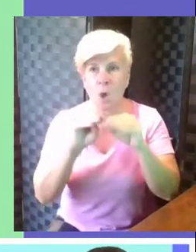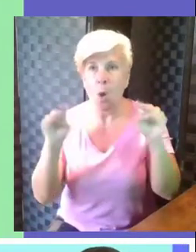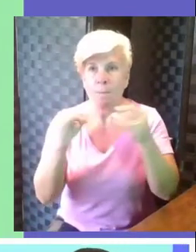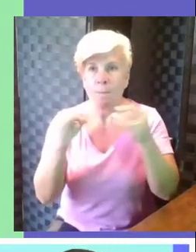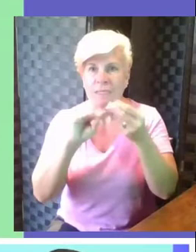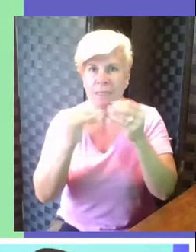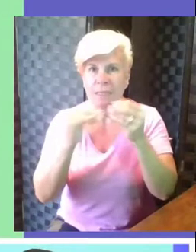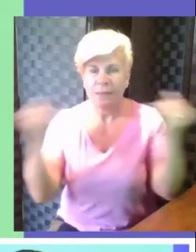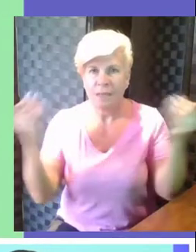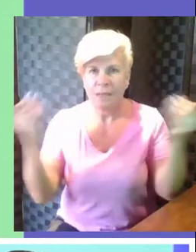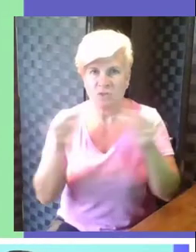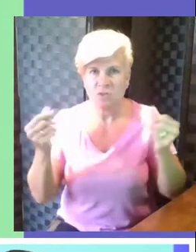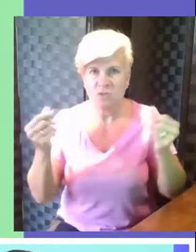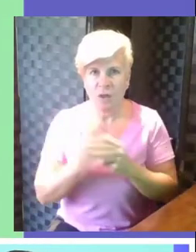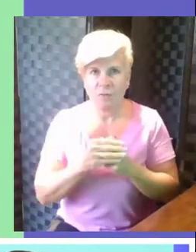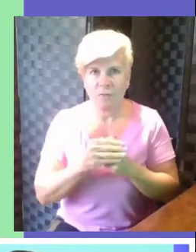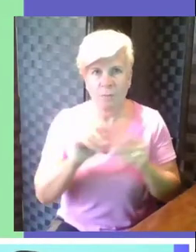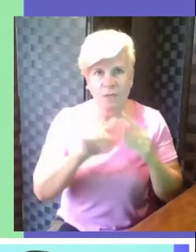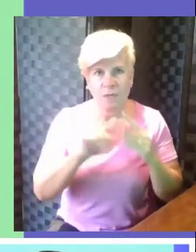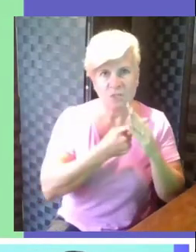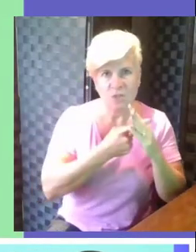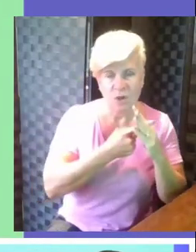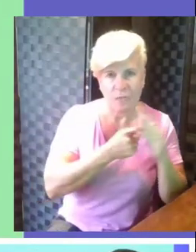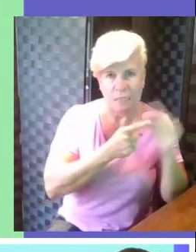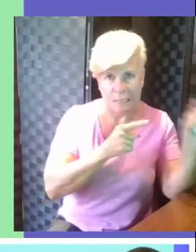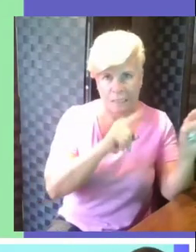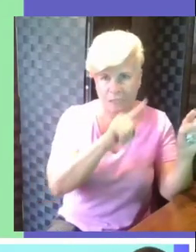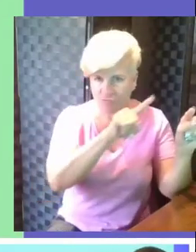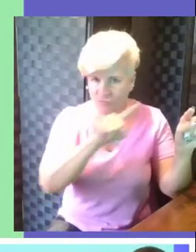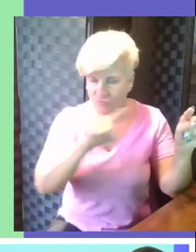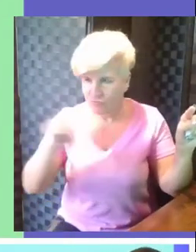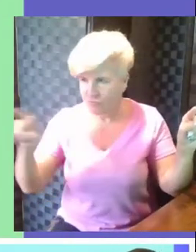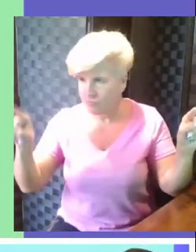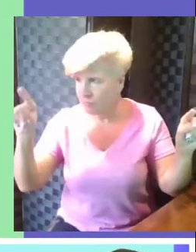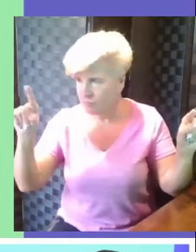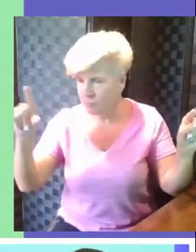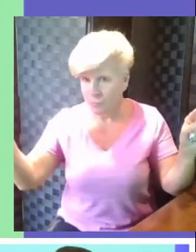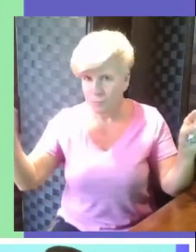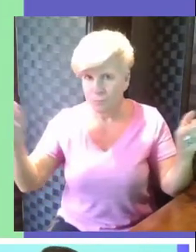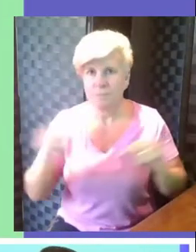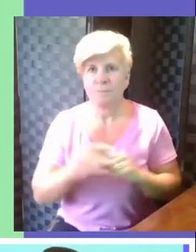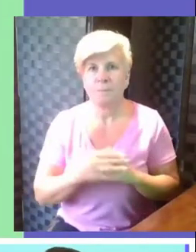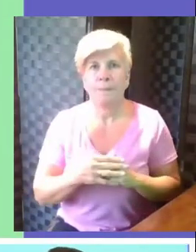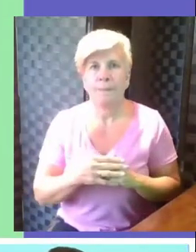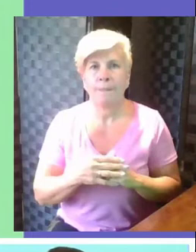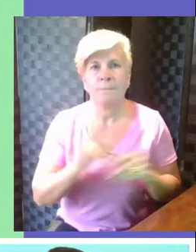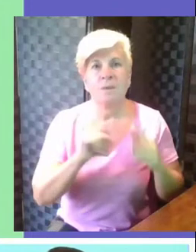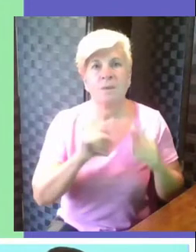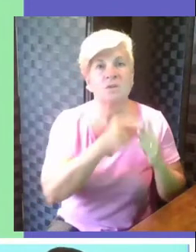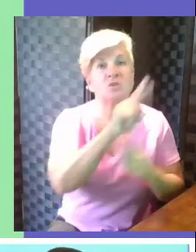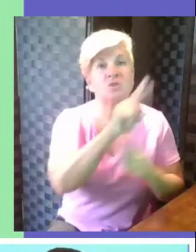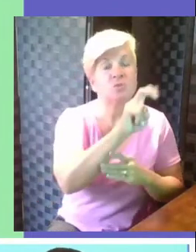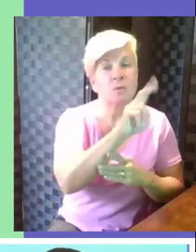solve this one. So I'm going to start here, come all the way down. I'm going to start